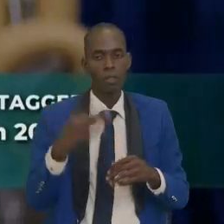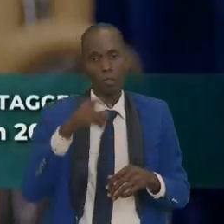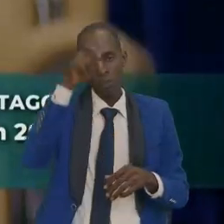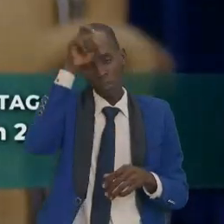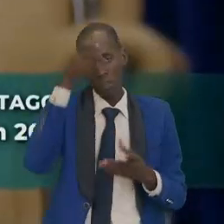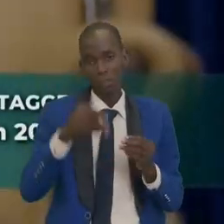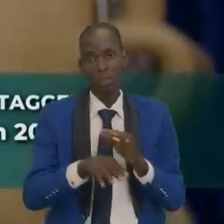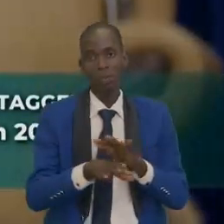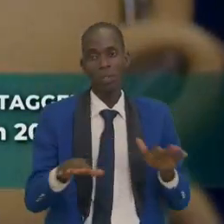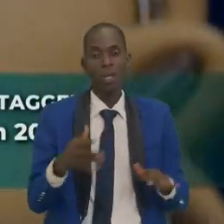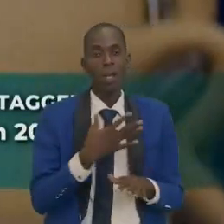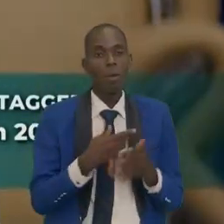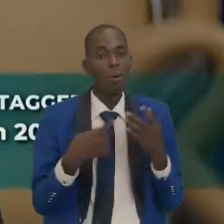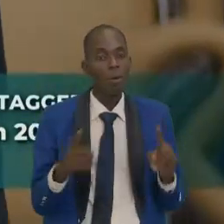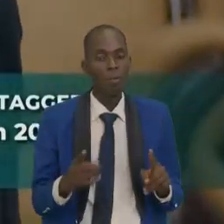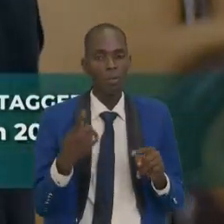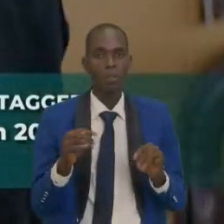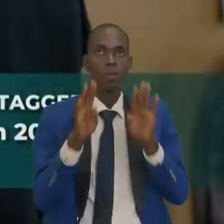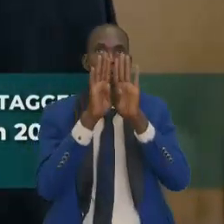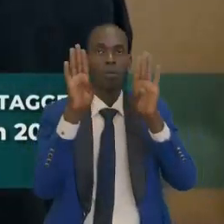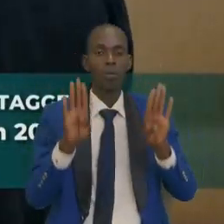the walls came down Flash